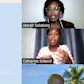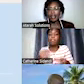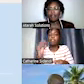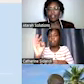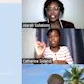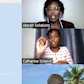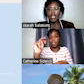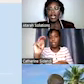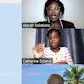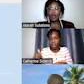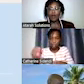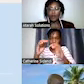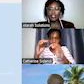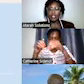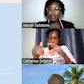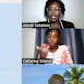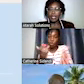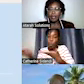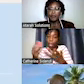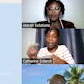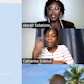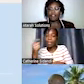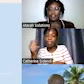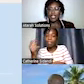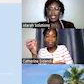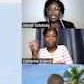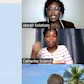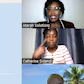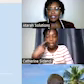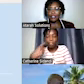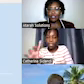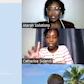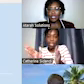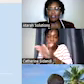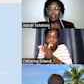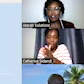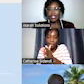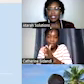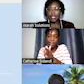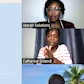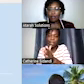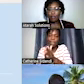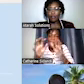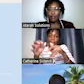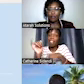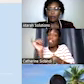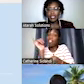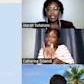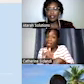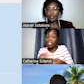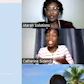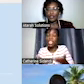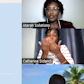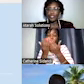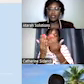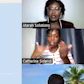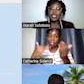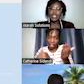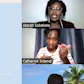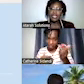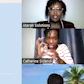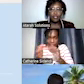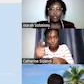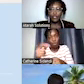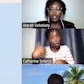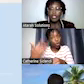located in Naivasha along Moi South Lake. Fina Gardens Resort have given us an offer. If you're from Atara Solutions, you just go and